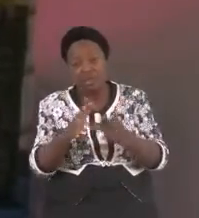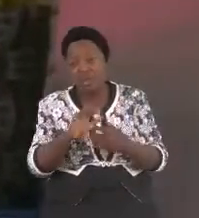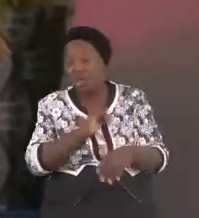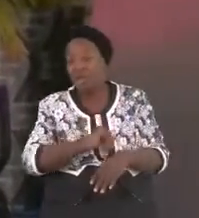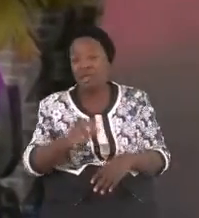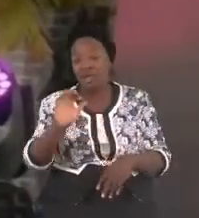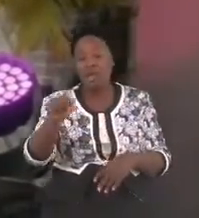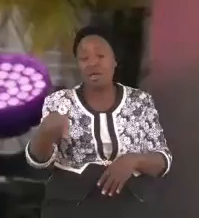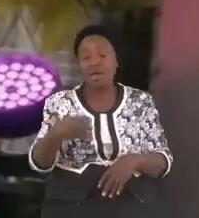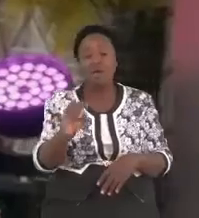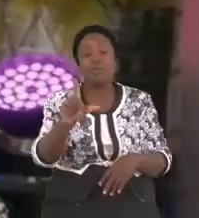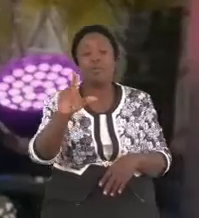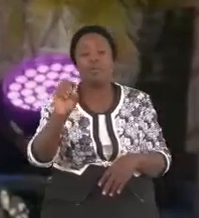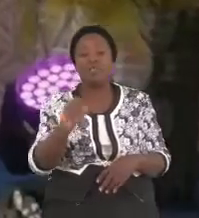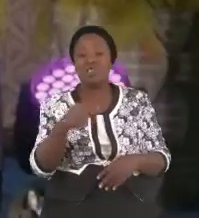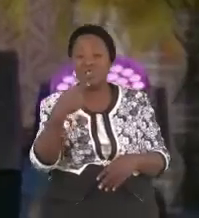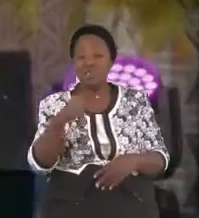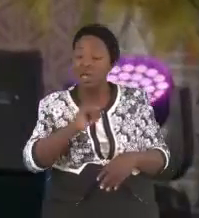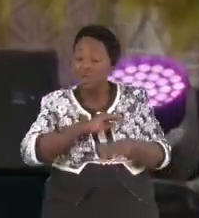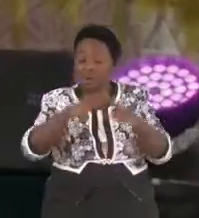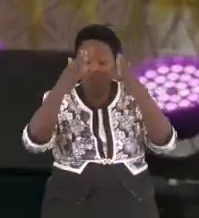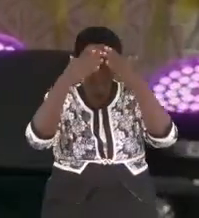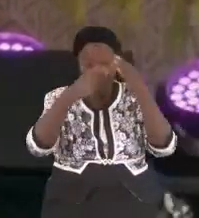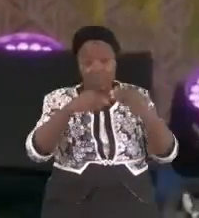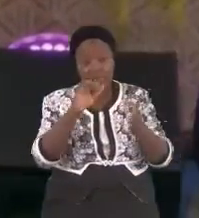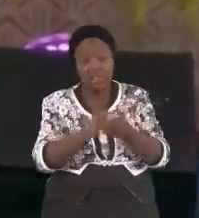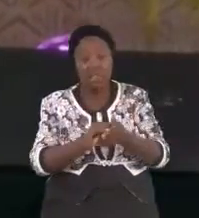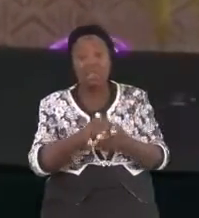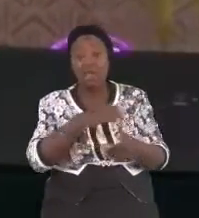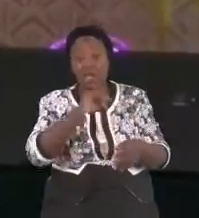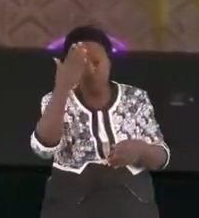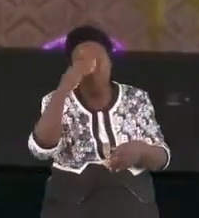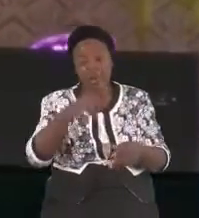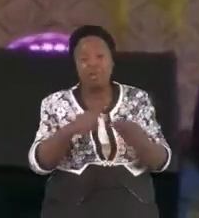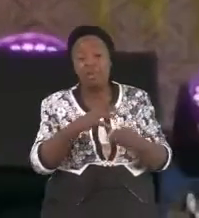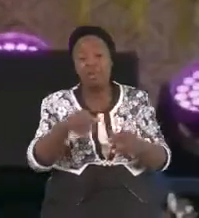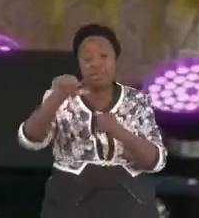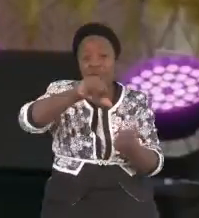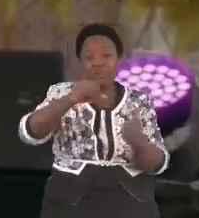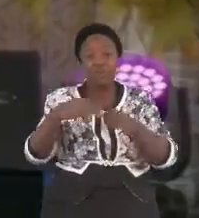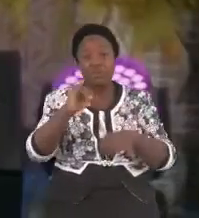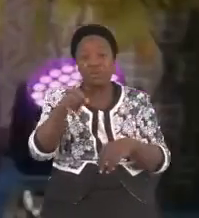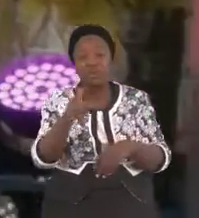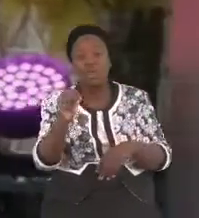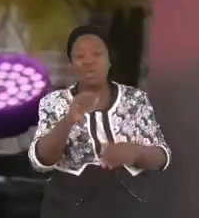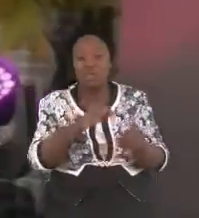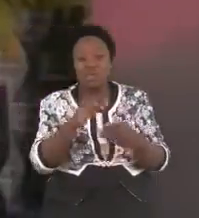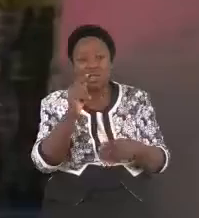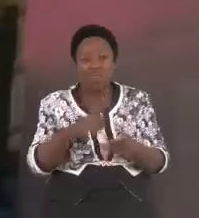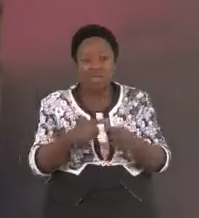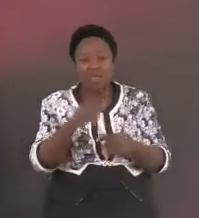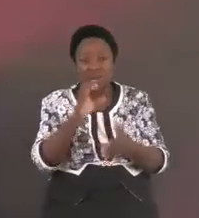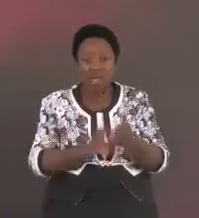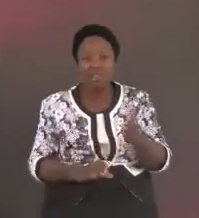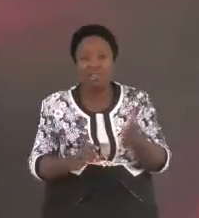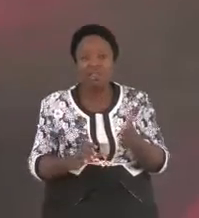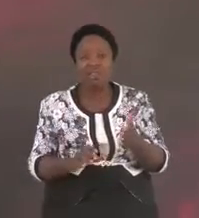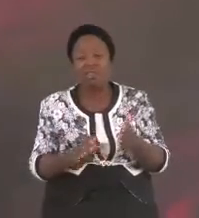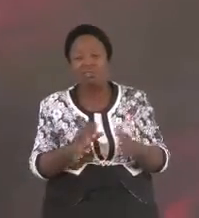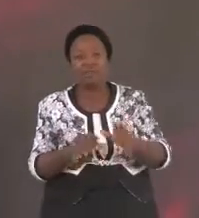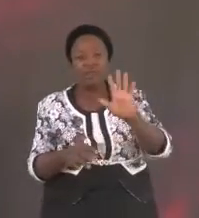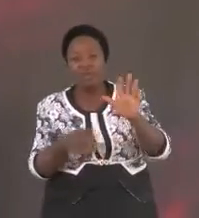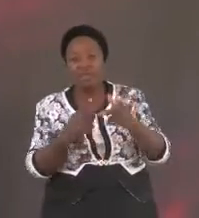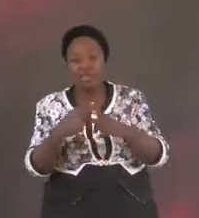baptism of john it comes to acts chapter 5 and then peter was walking on his shadow coming upon the